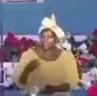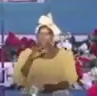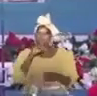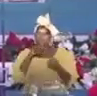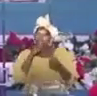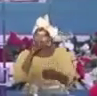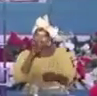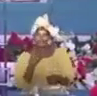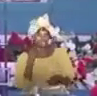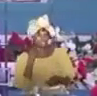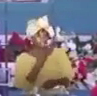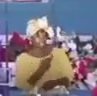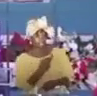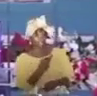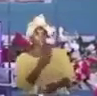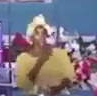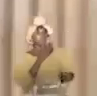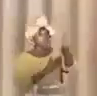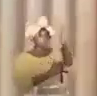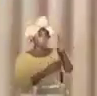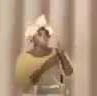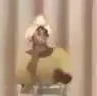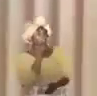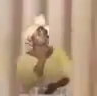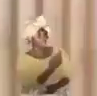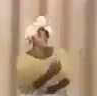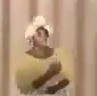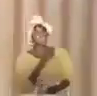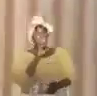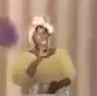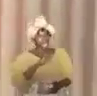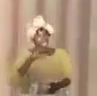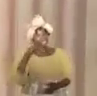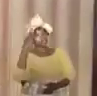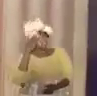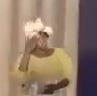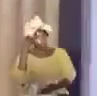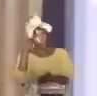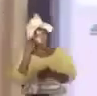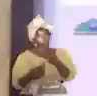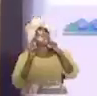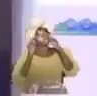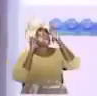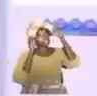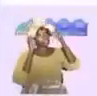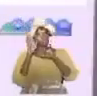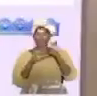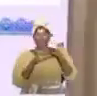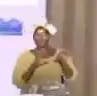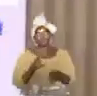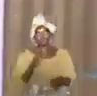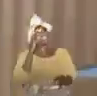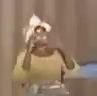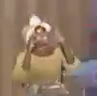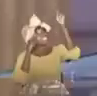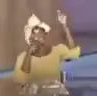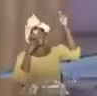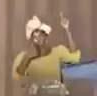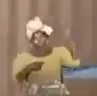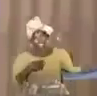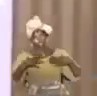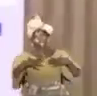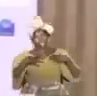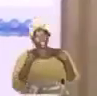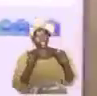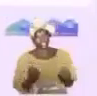can do. Show me what God has said, and I show you what he will do. Did God say he will heal you? Then I show you that